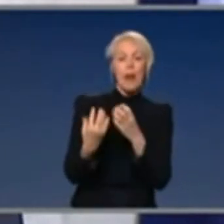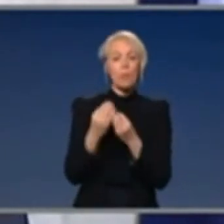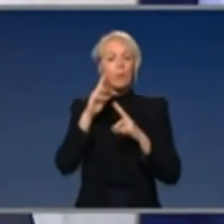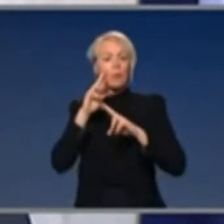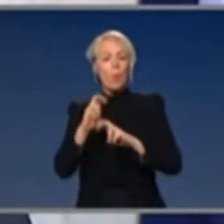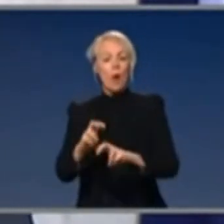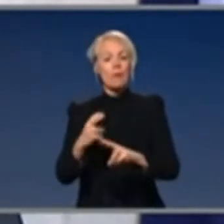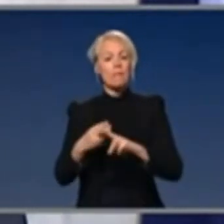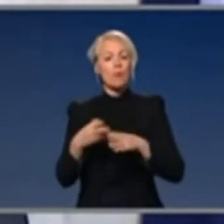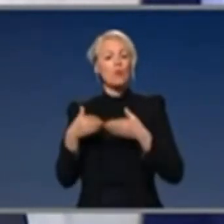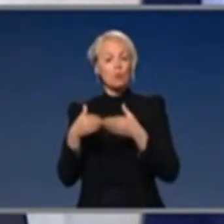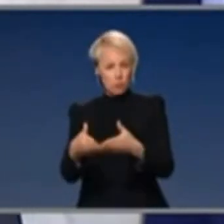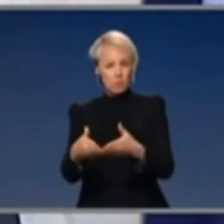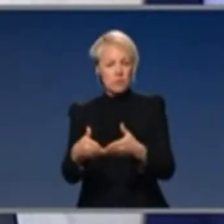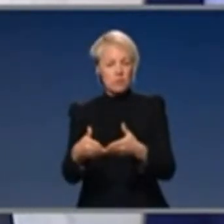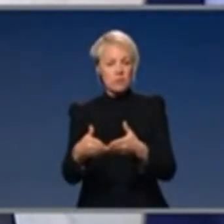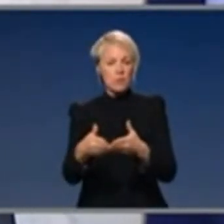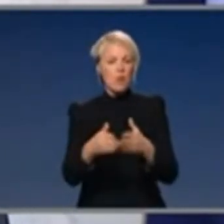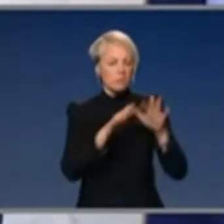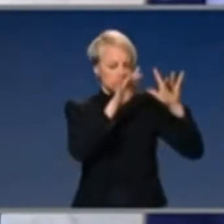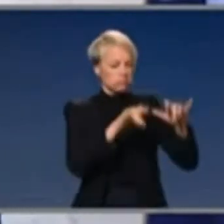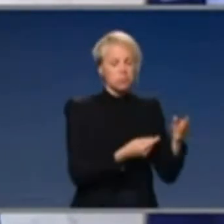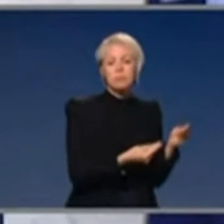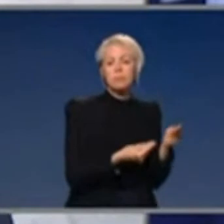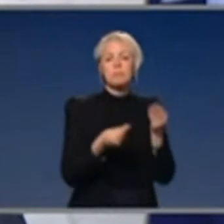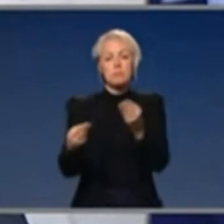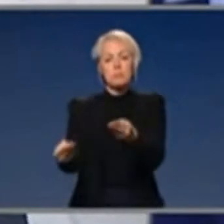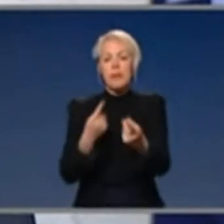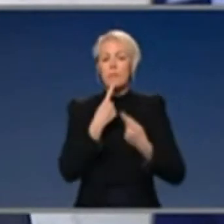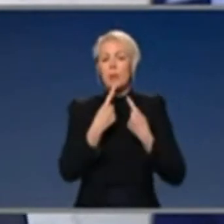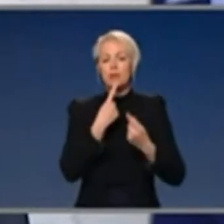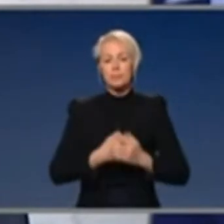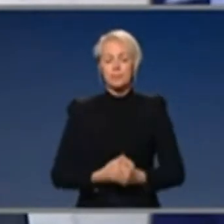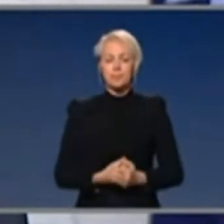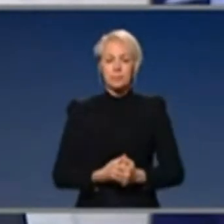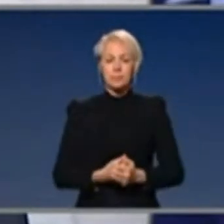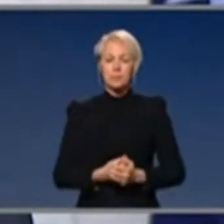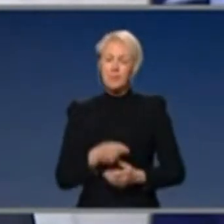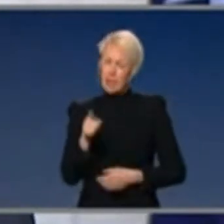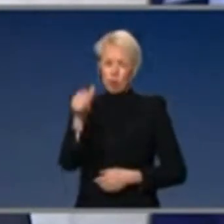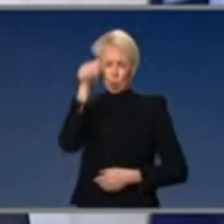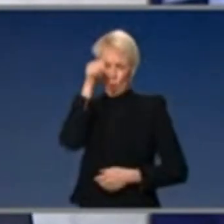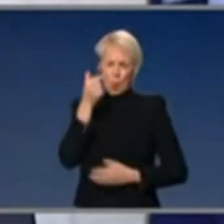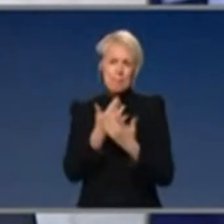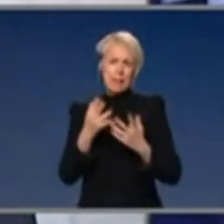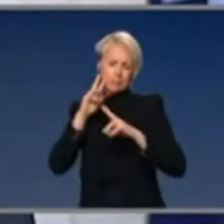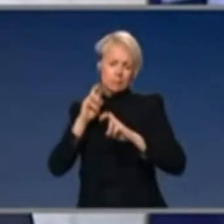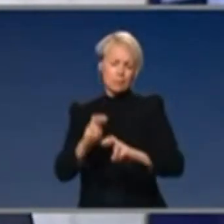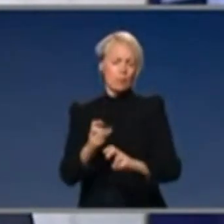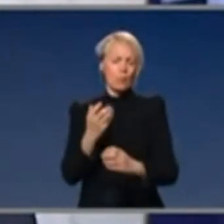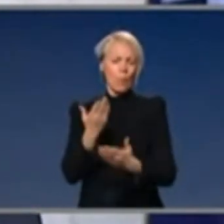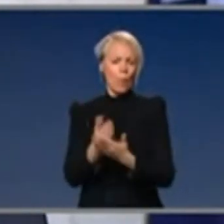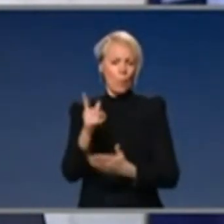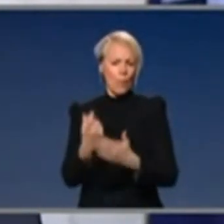inquiry, and there's precedent history in relation to the Commonwealth and state inquiries. You're aware of all of that, Andrew. So we have provided